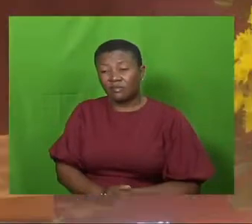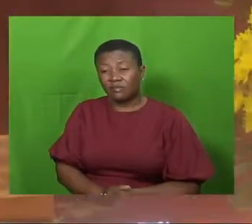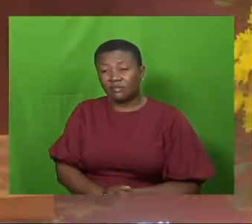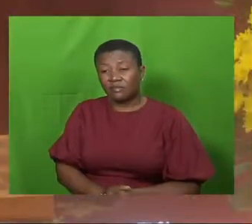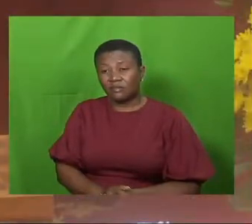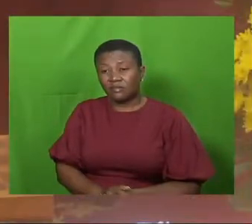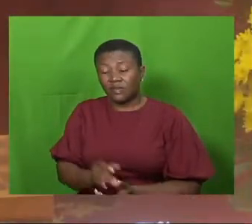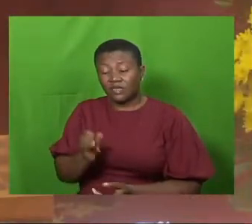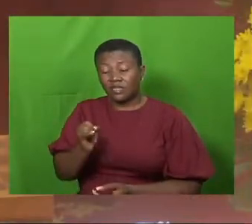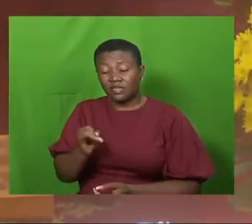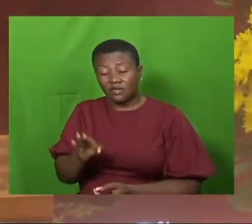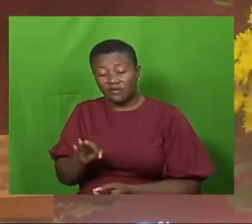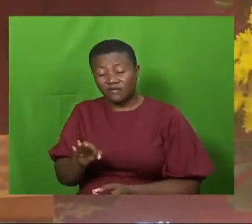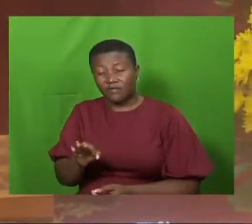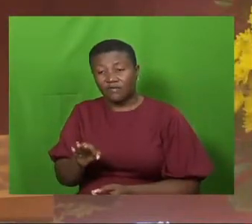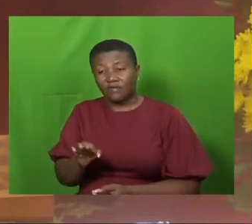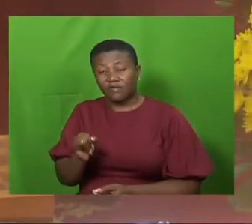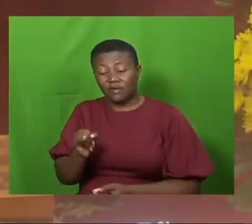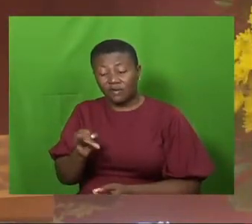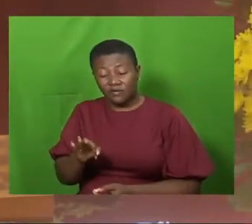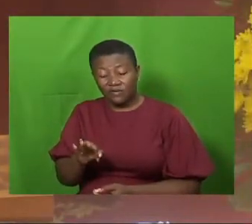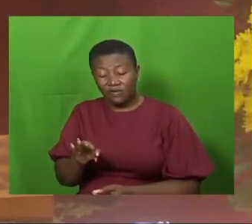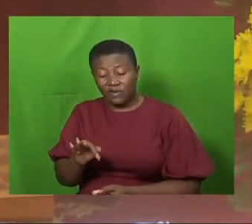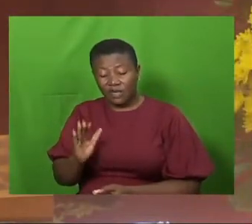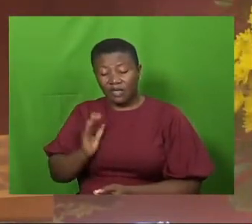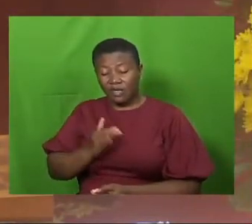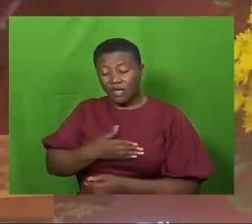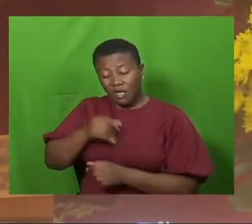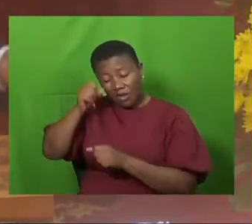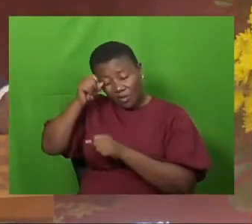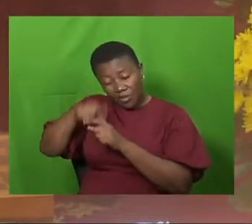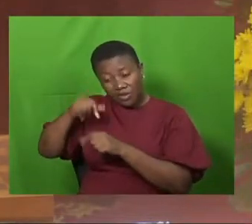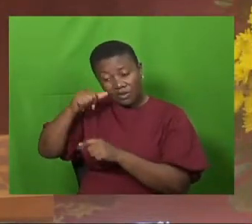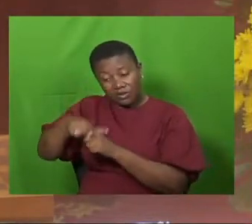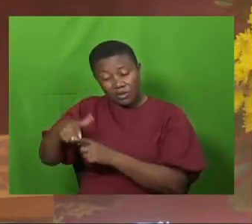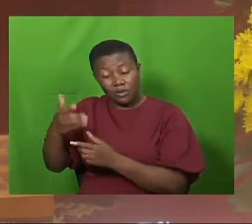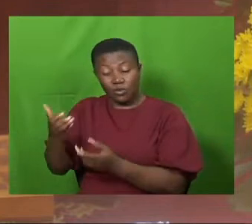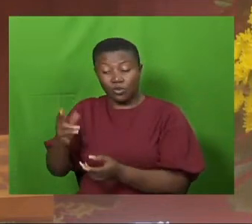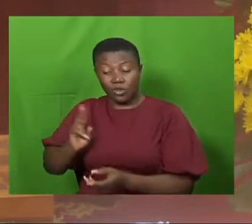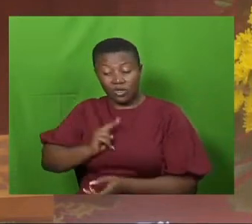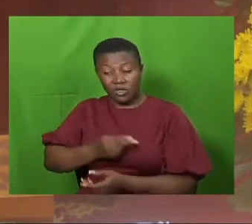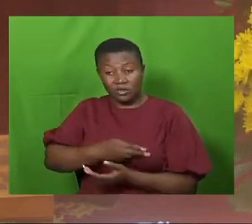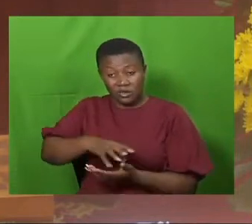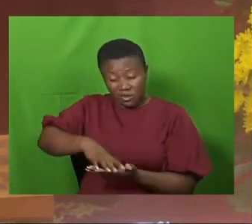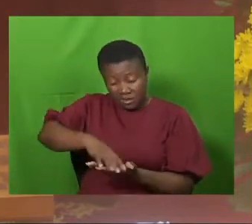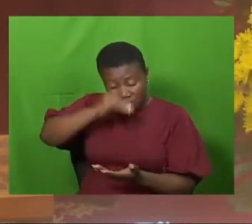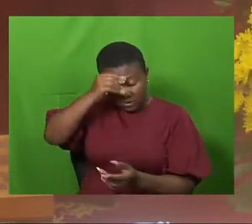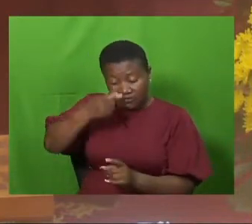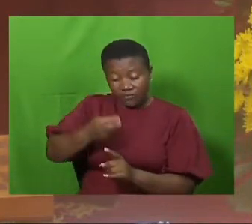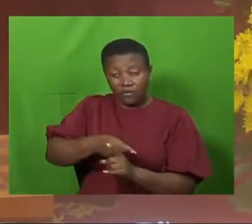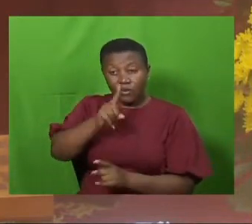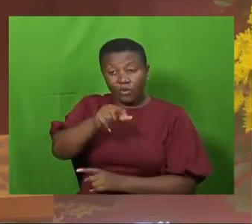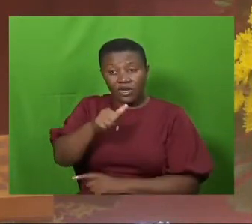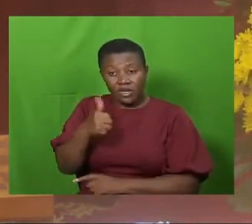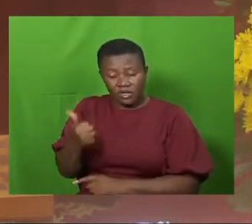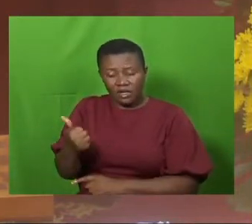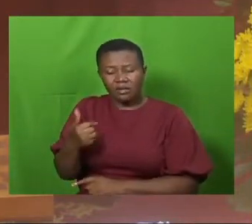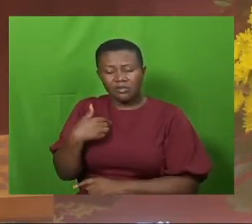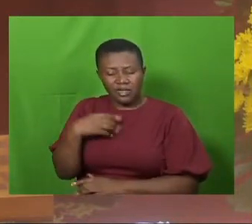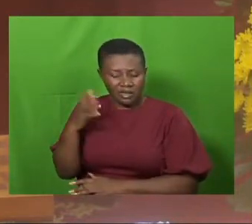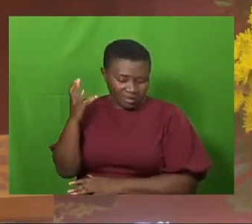if our colleagues want all of us to learn from each other, I've heard them. May I make my point? Mr.